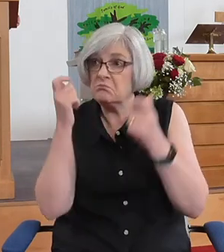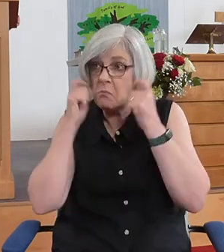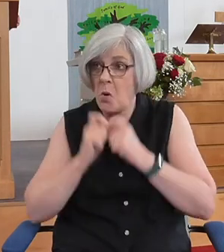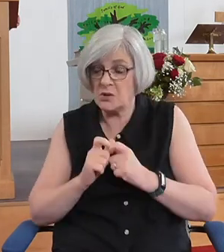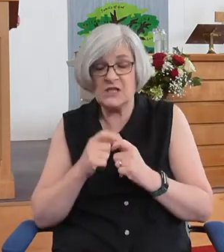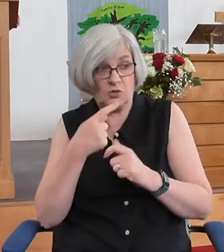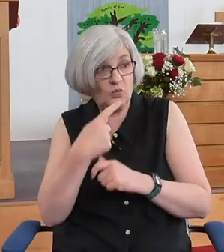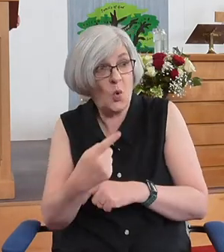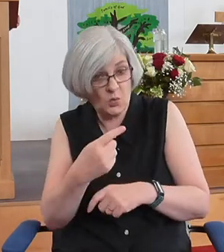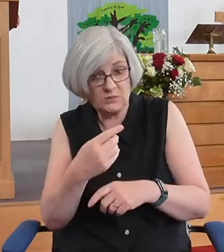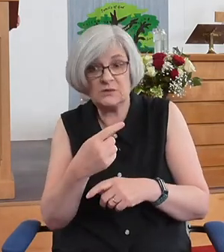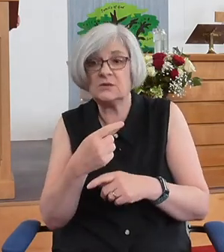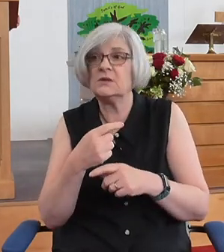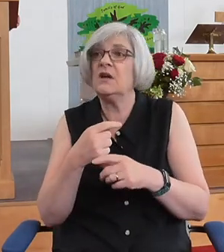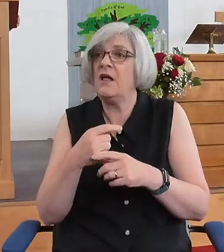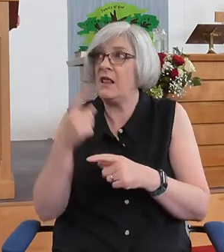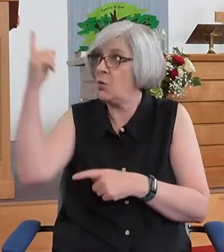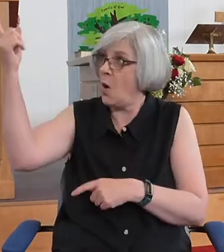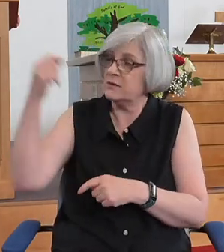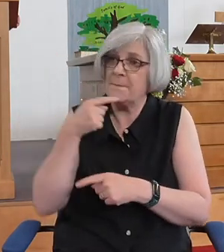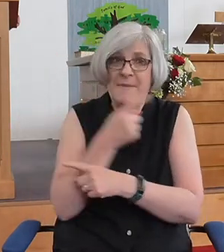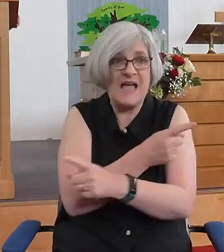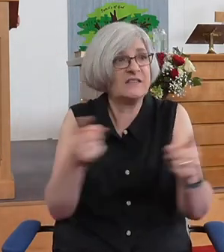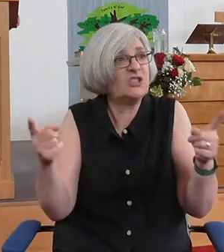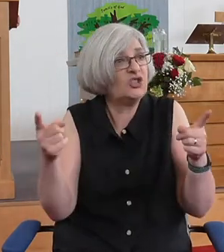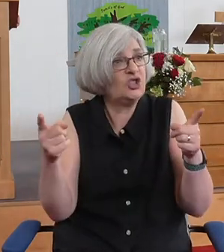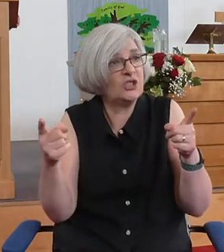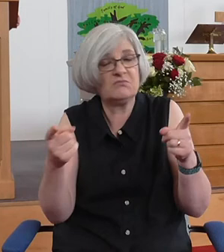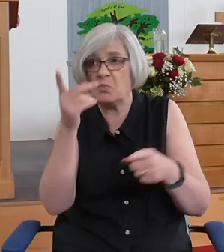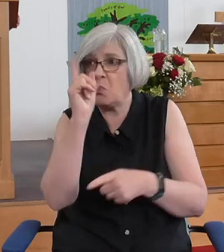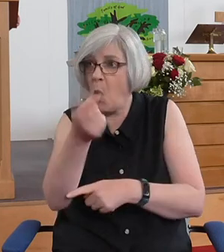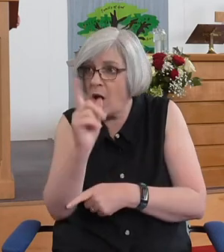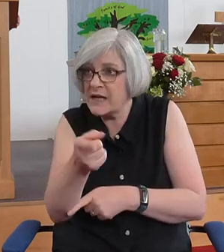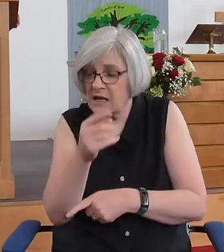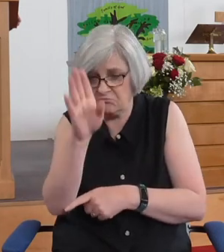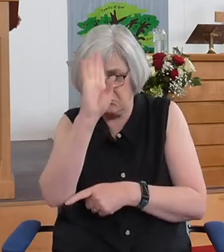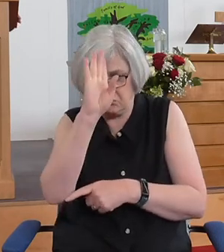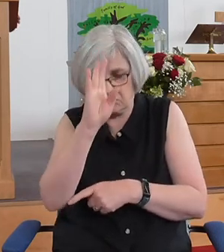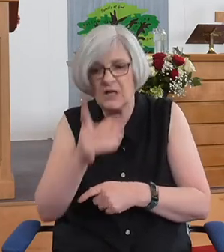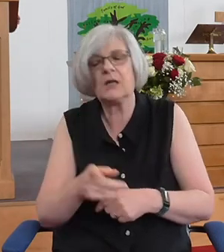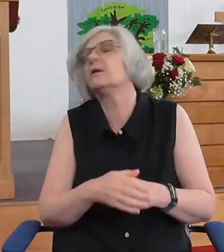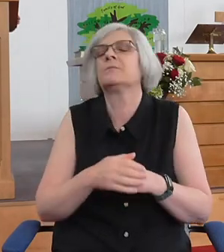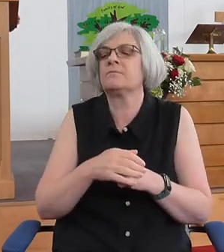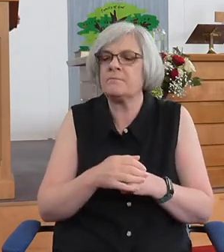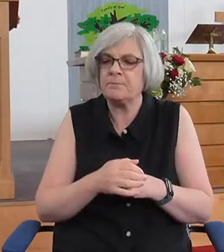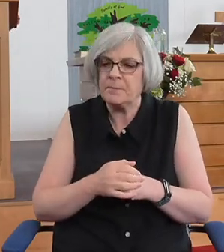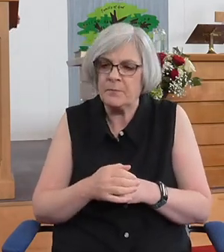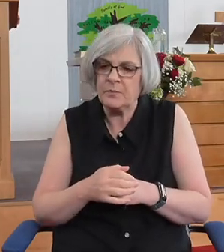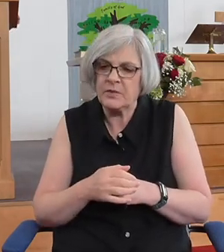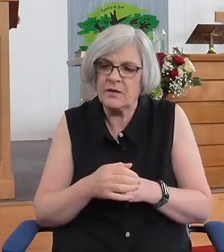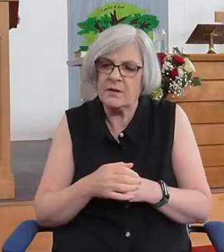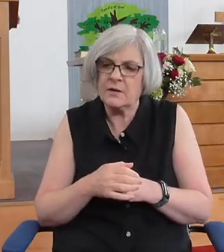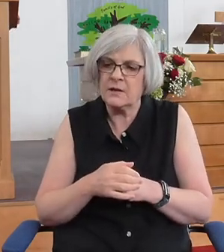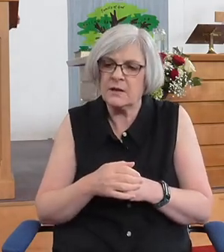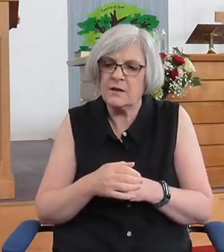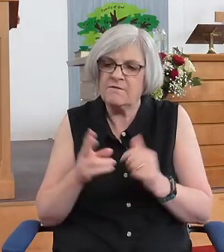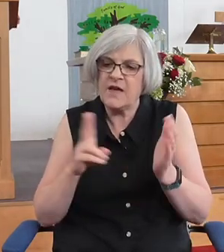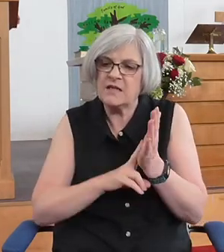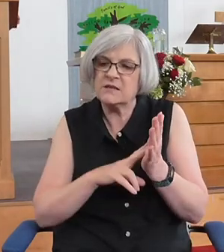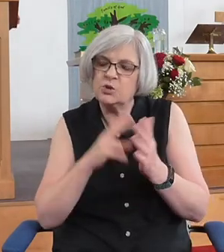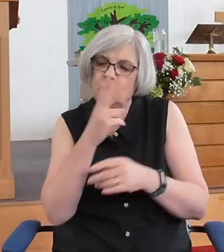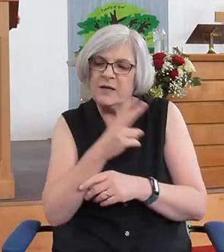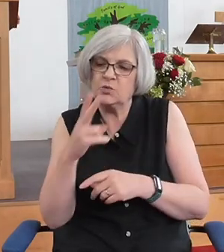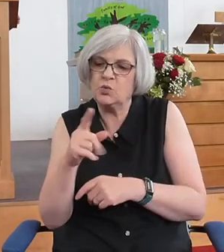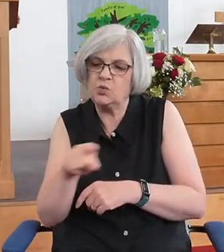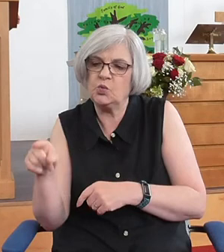told to tell him of God's message or warning. In Exodus chapter 4, verse 22 to 23. Then say to Pharaoh,